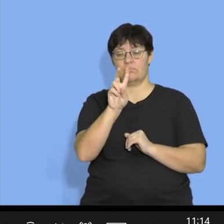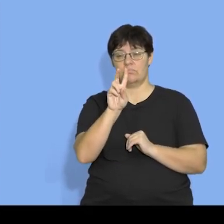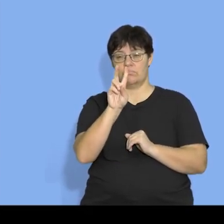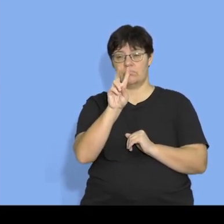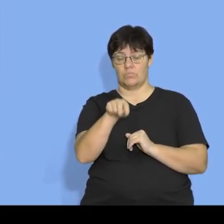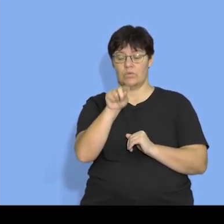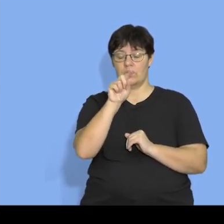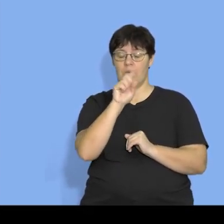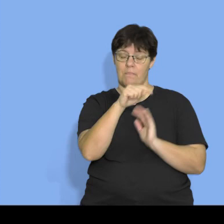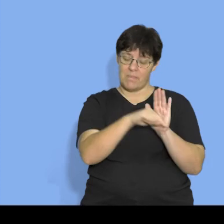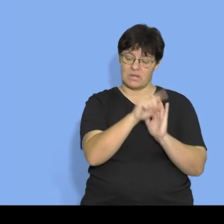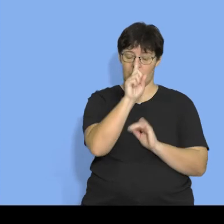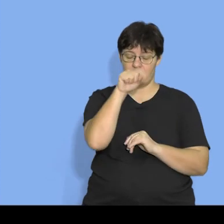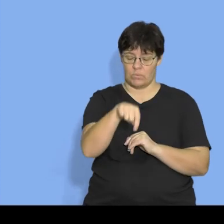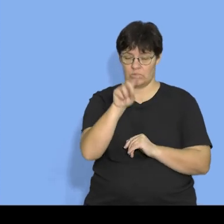minus